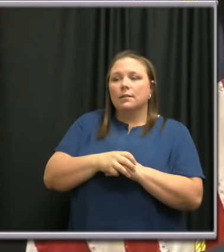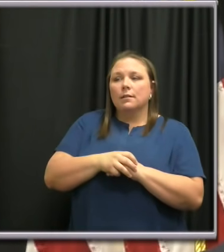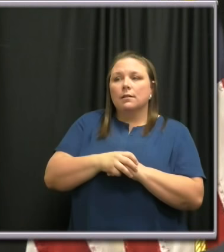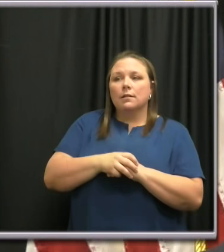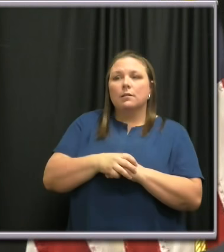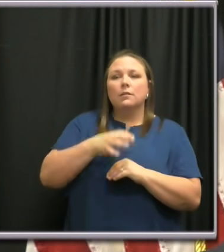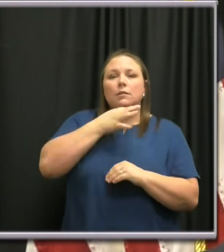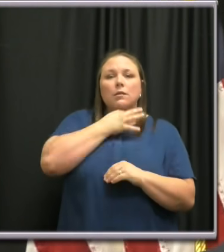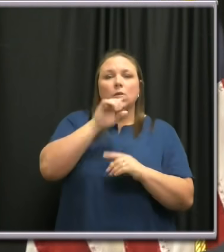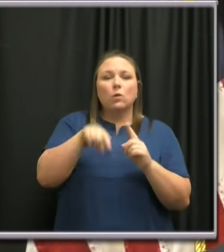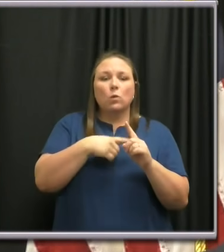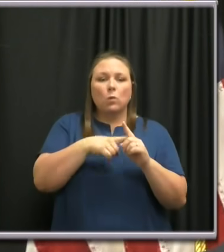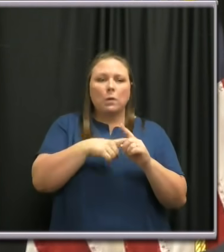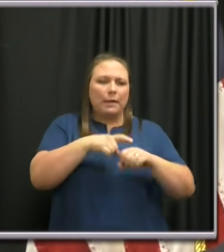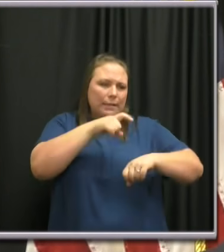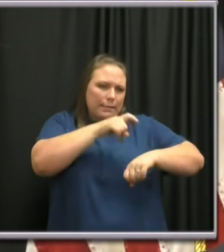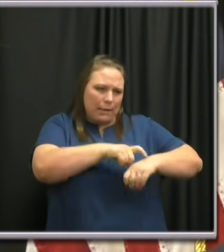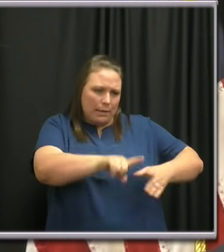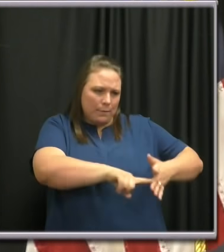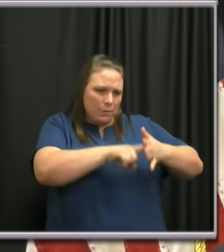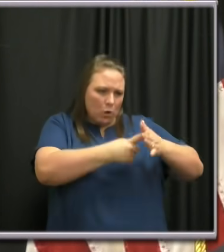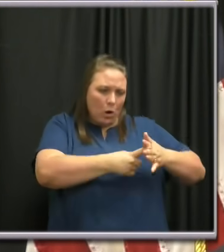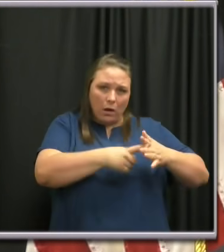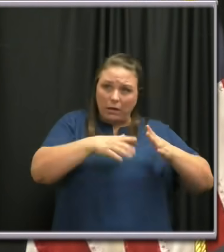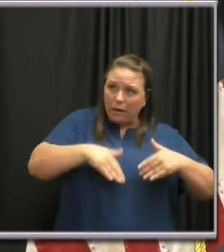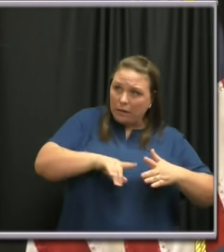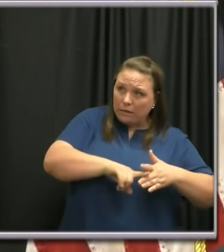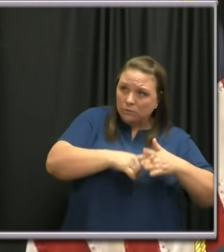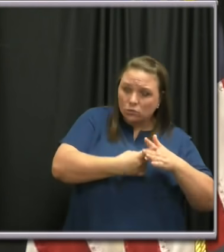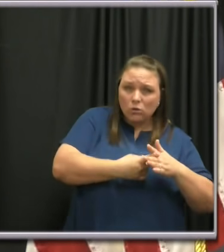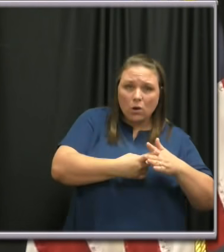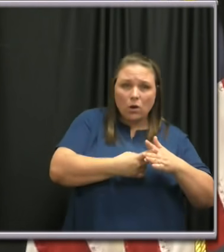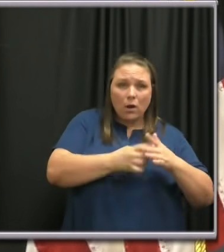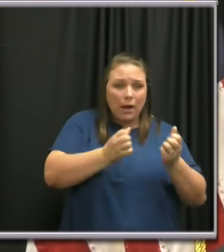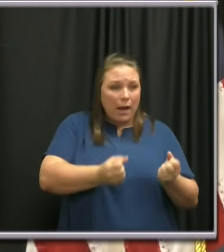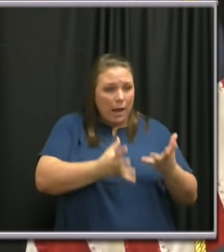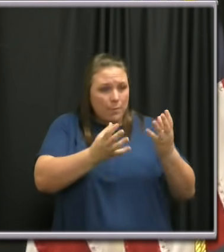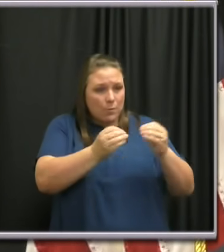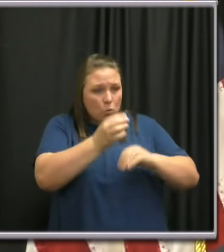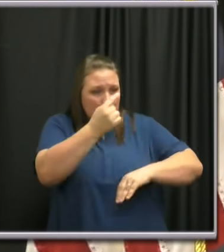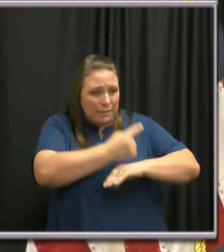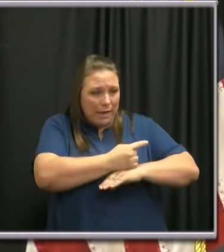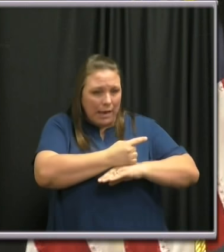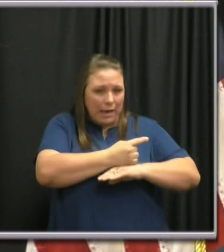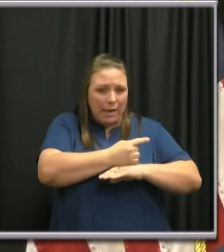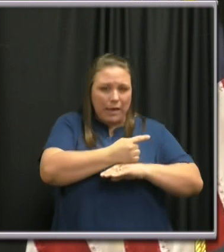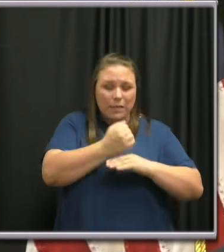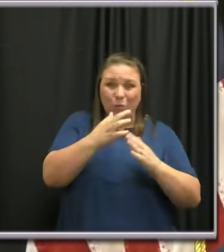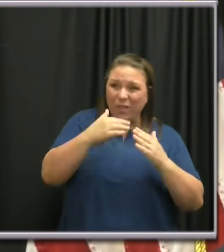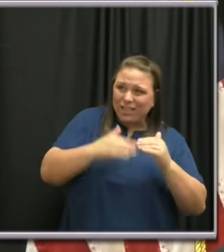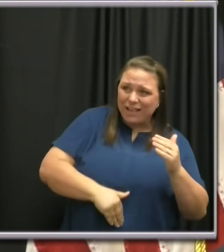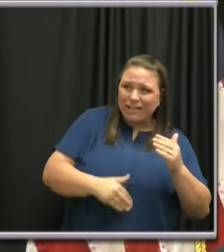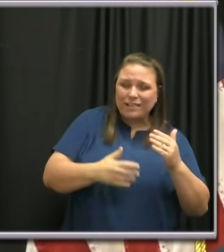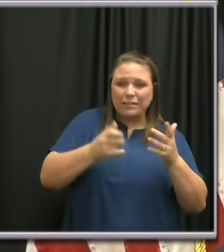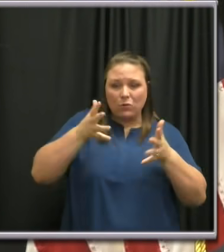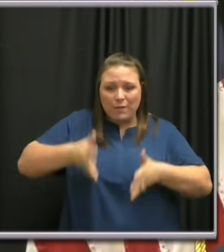when did the clock start on that? Has it started yet? Kind of how many more days are left, if it